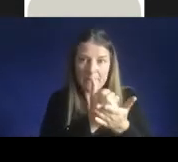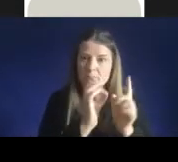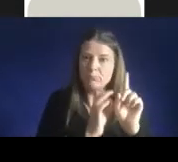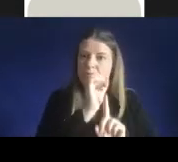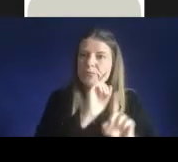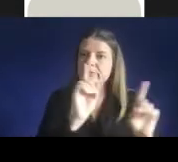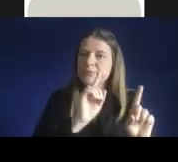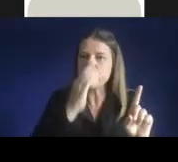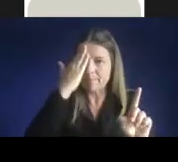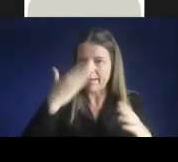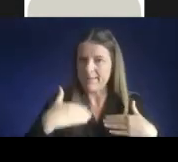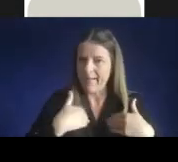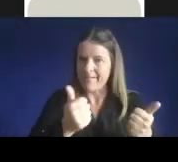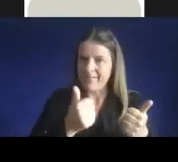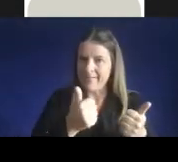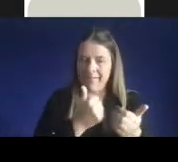The company